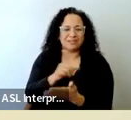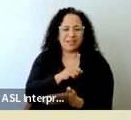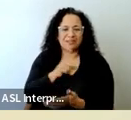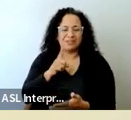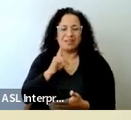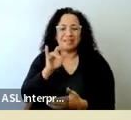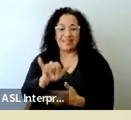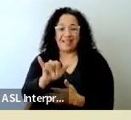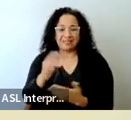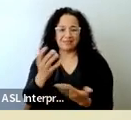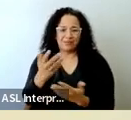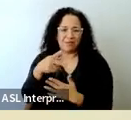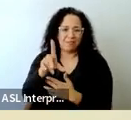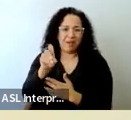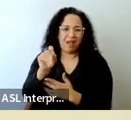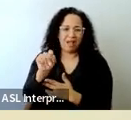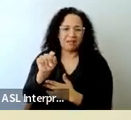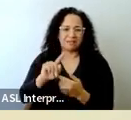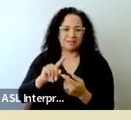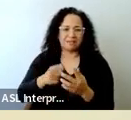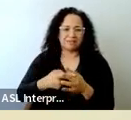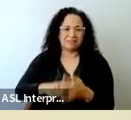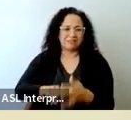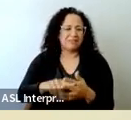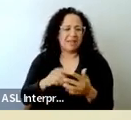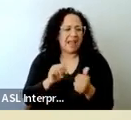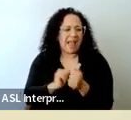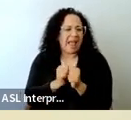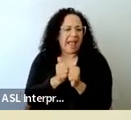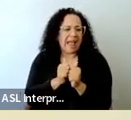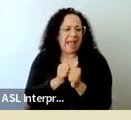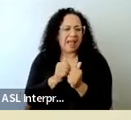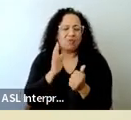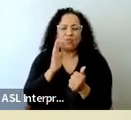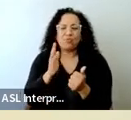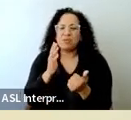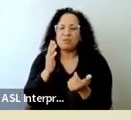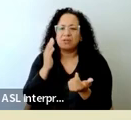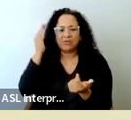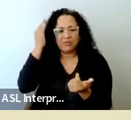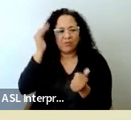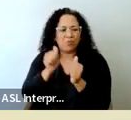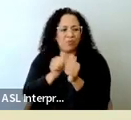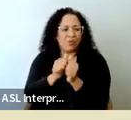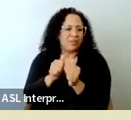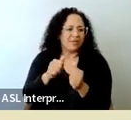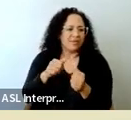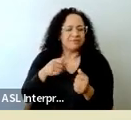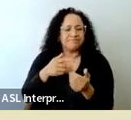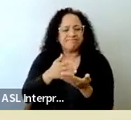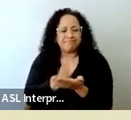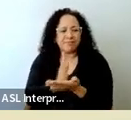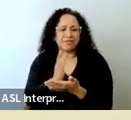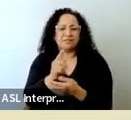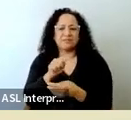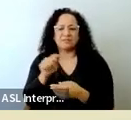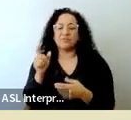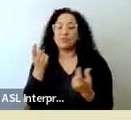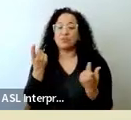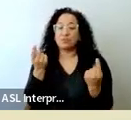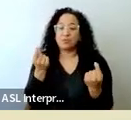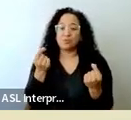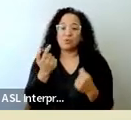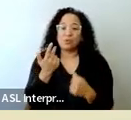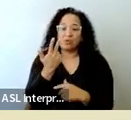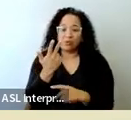what the pilot was about. How will that work with what's kind of known as an entitlement system? And so what we did was